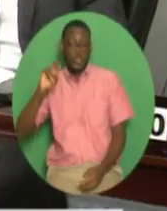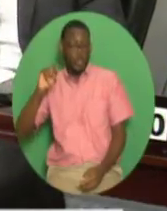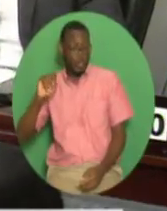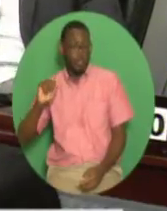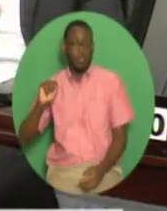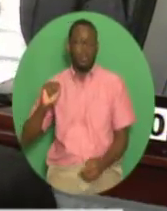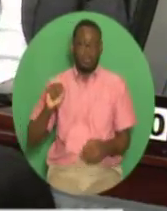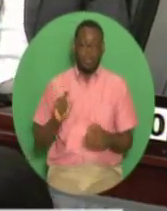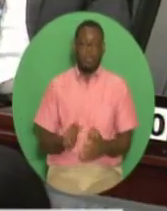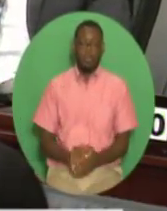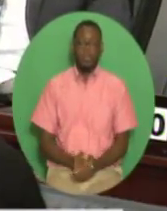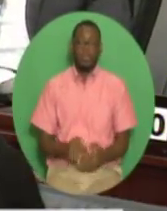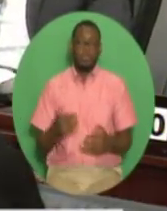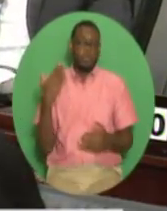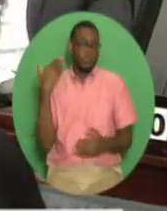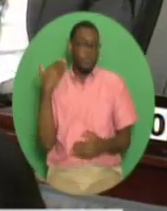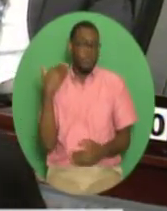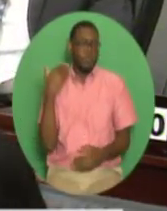There was a time in this country,